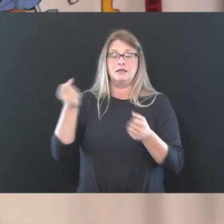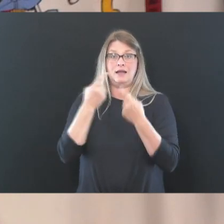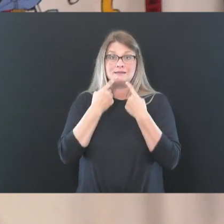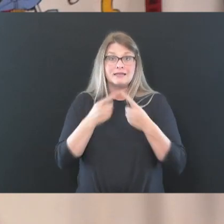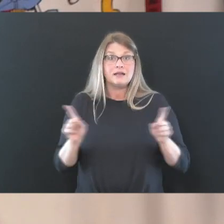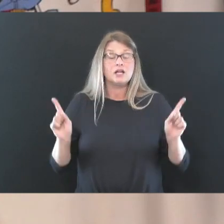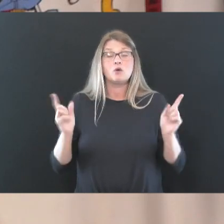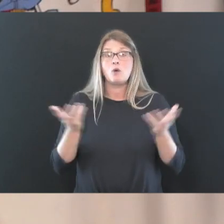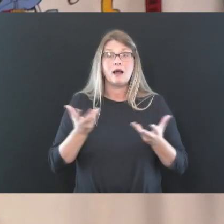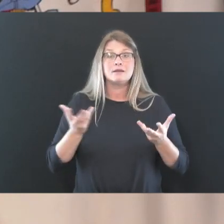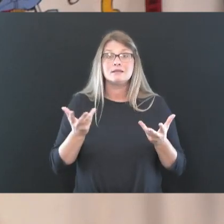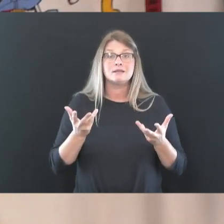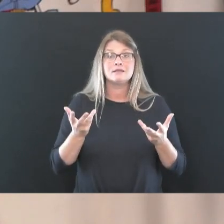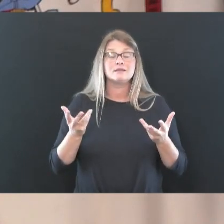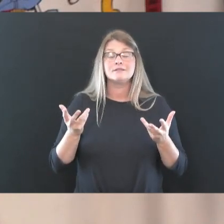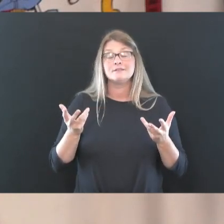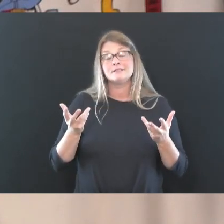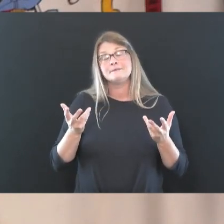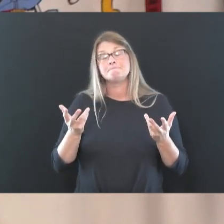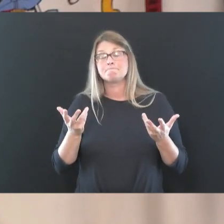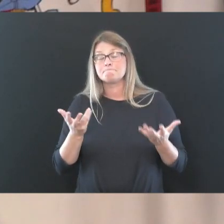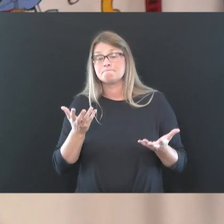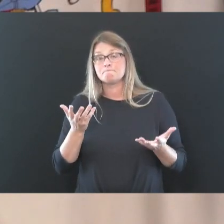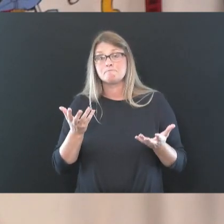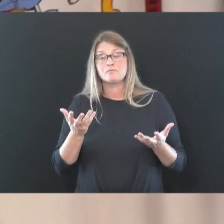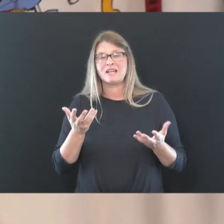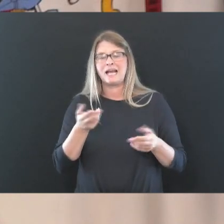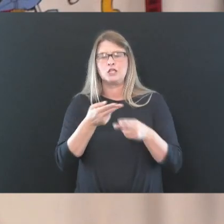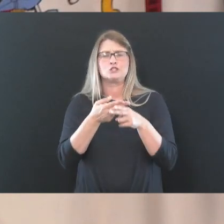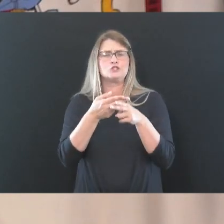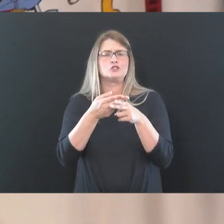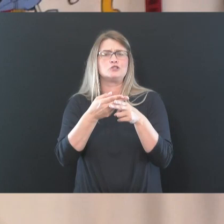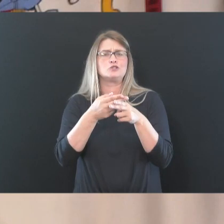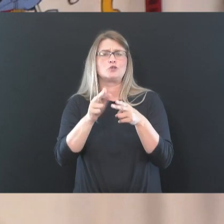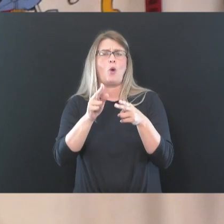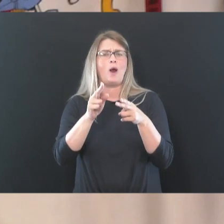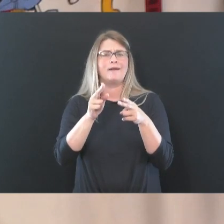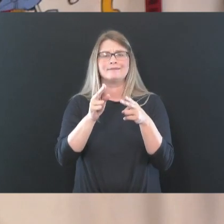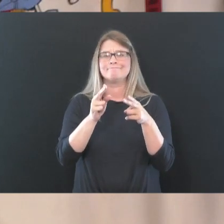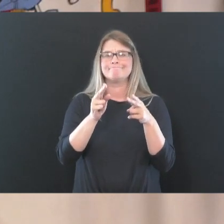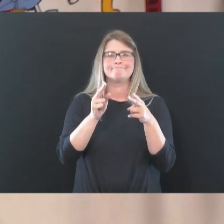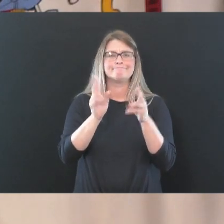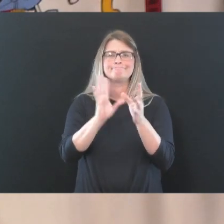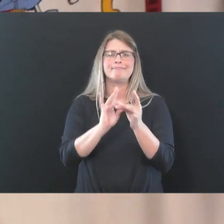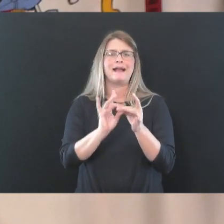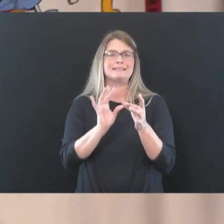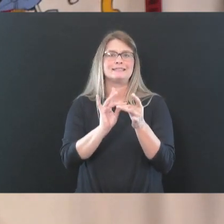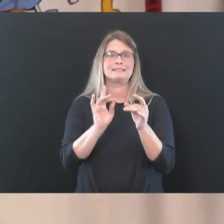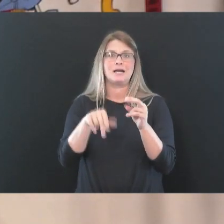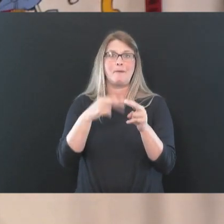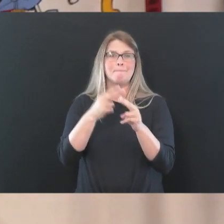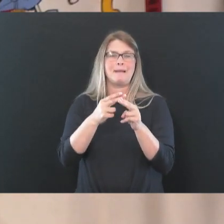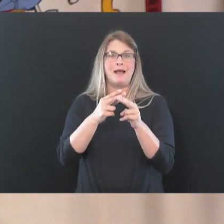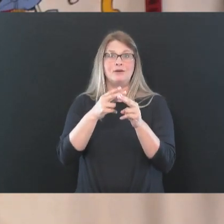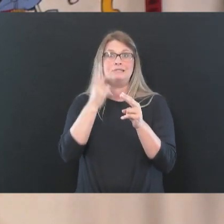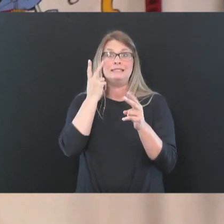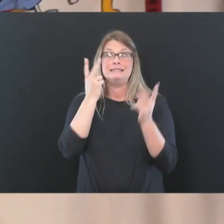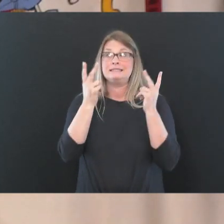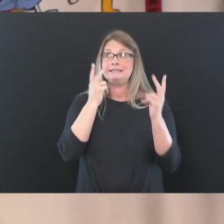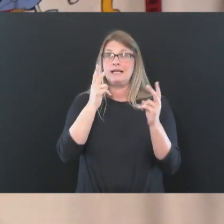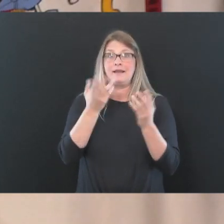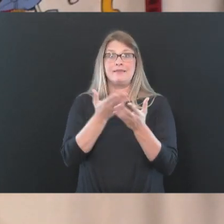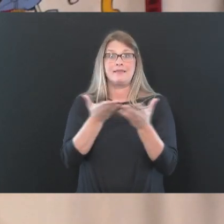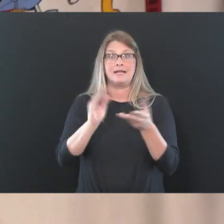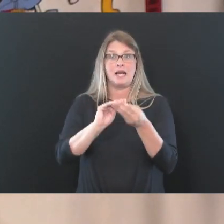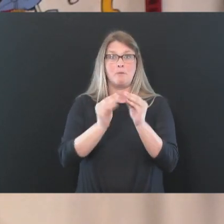was, just a glimpse of light, of hope, that this thing was beginning to turn. You've